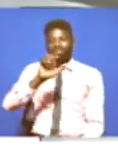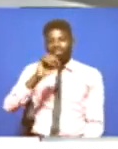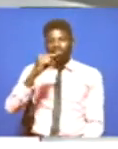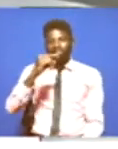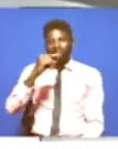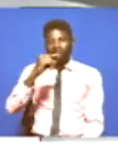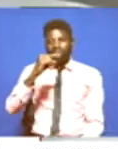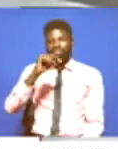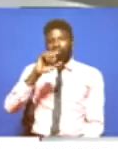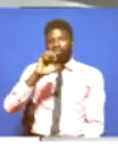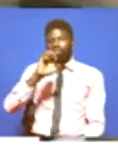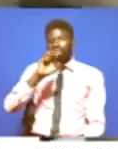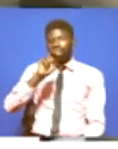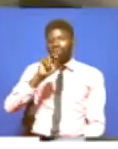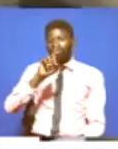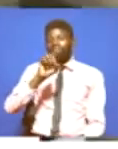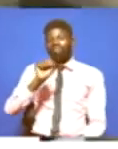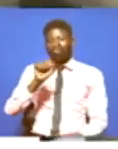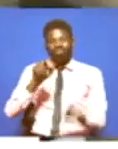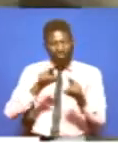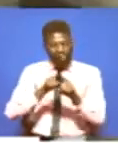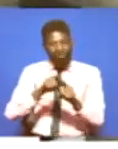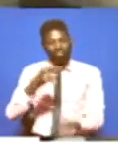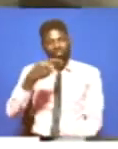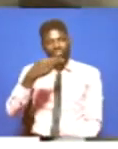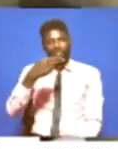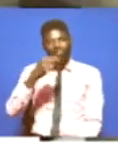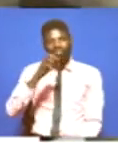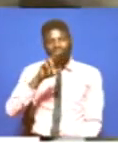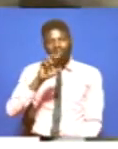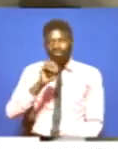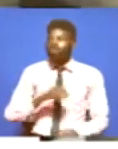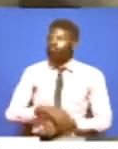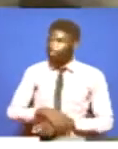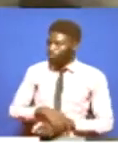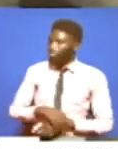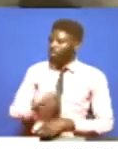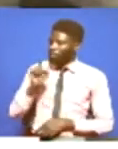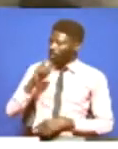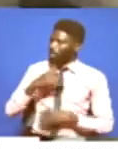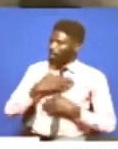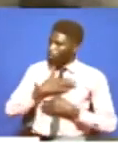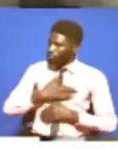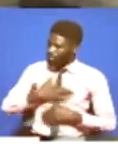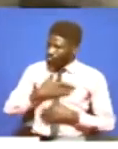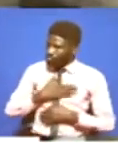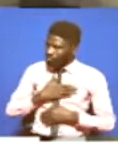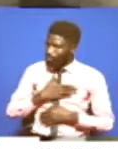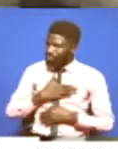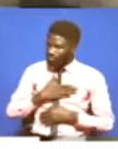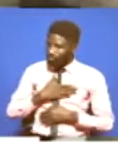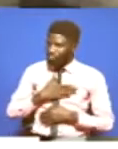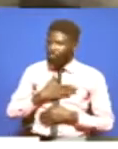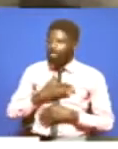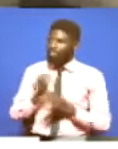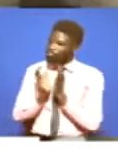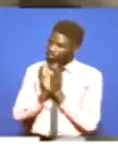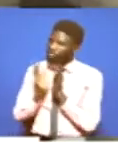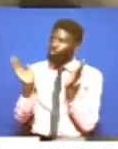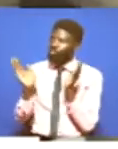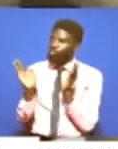heroes. Spot on. They should be appreciated. Appreciated across the board. Across.